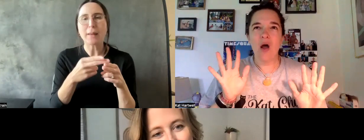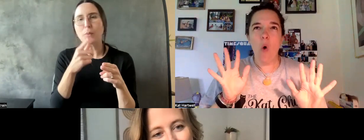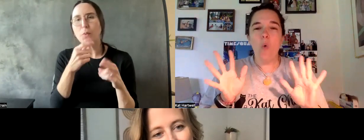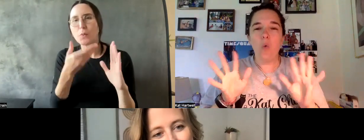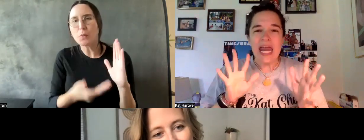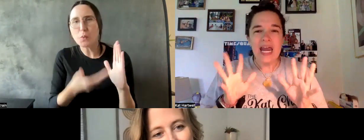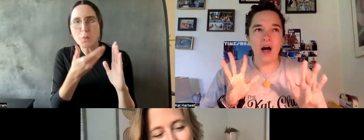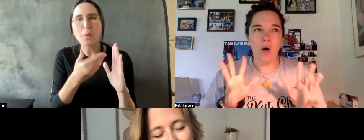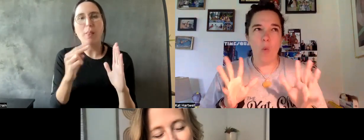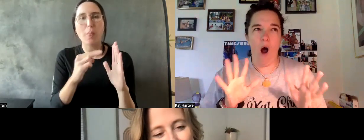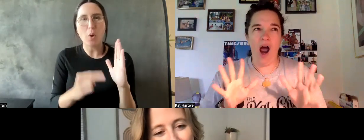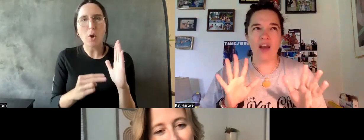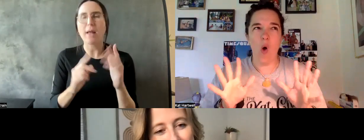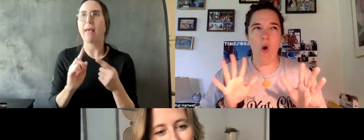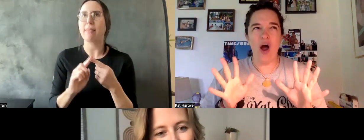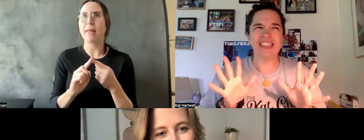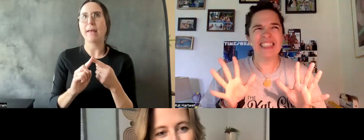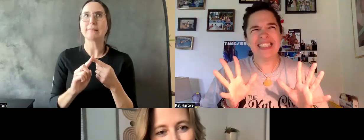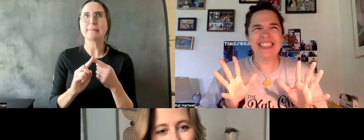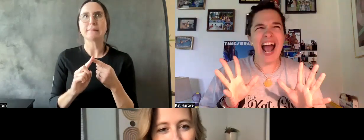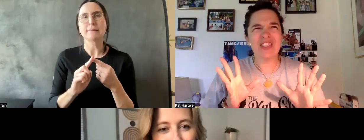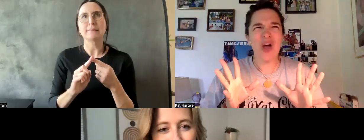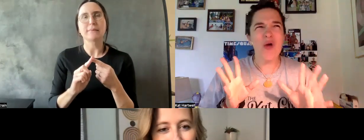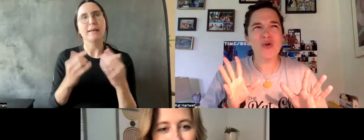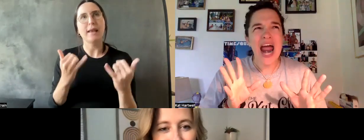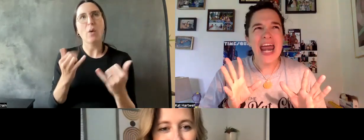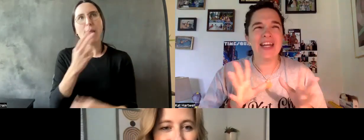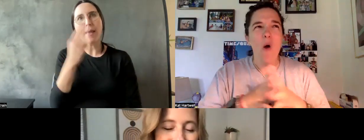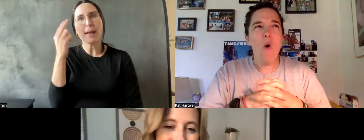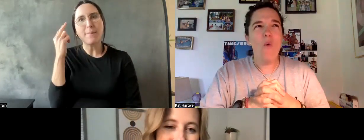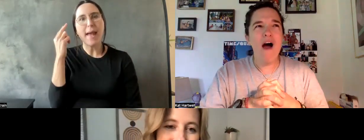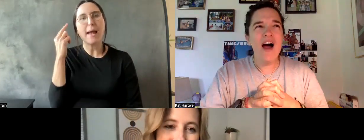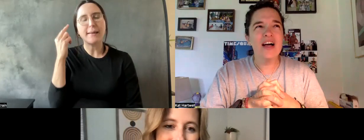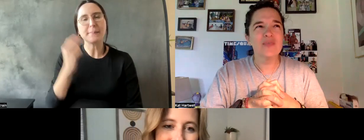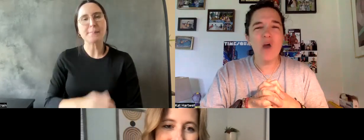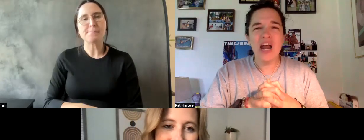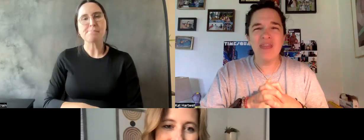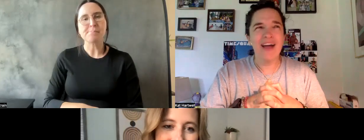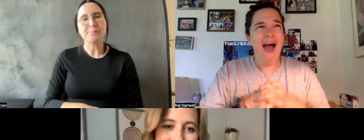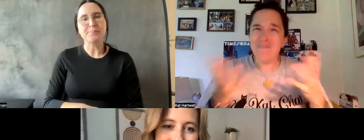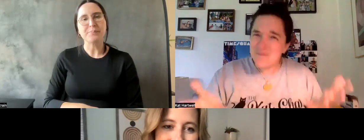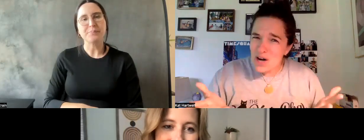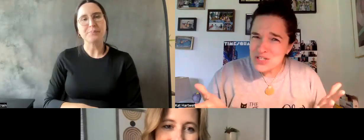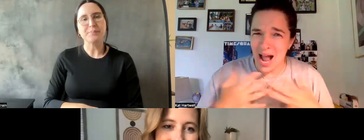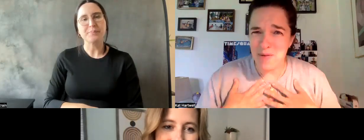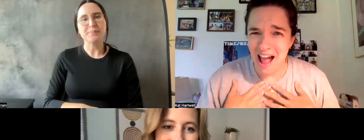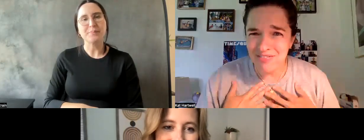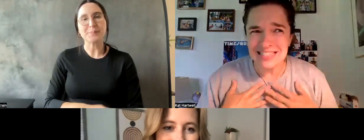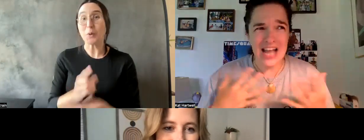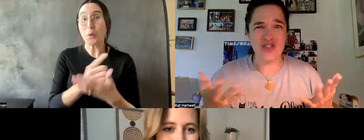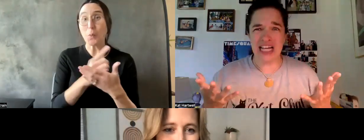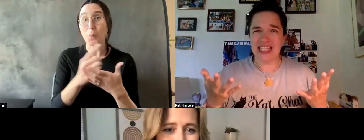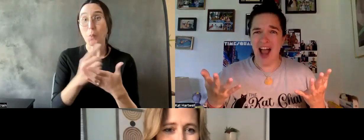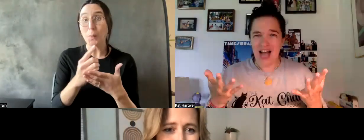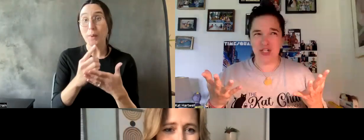my weak one or not so great was with, unfortunately, I would have